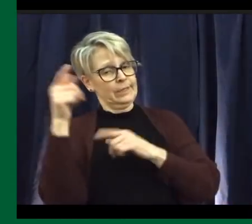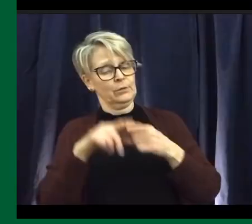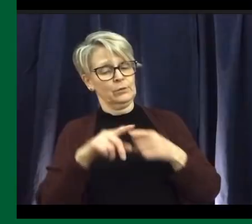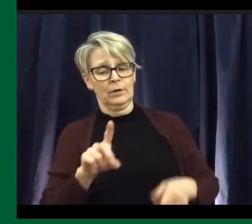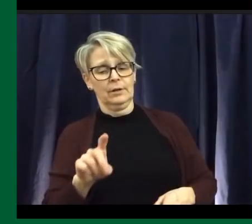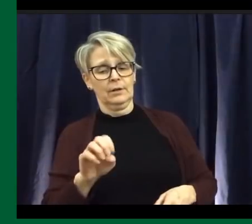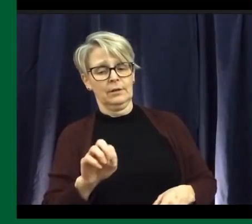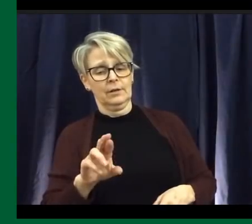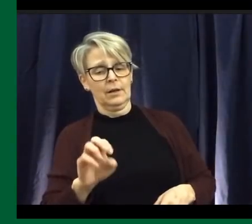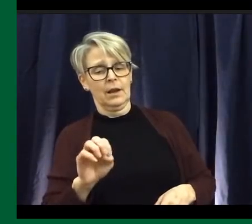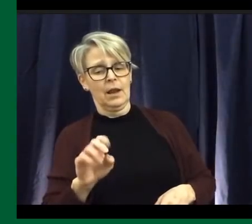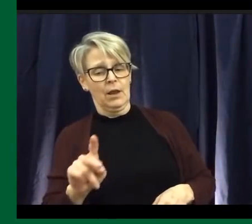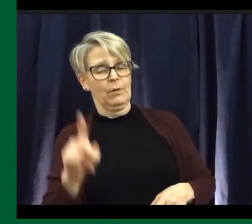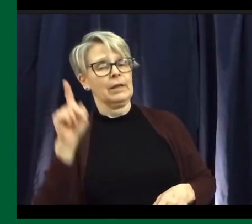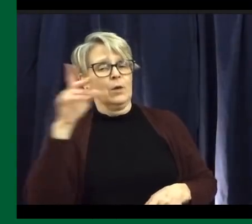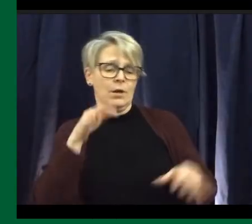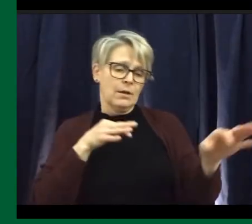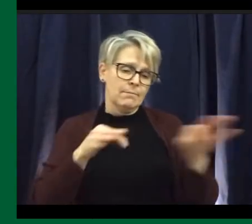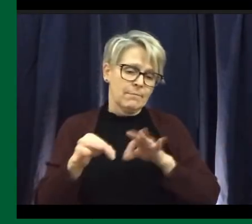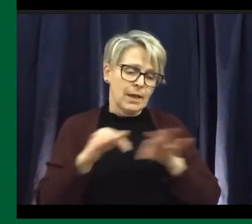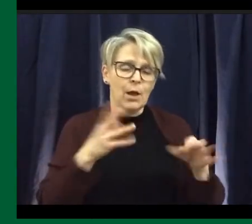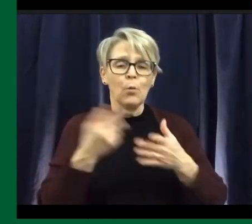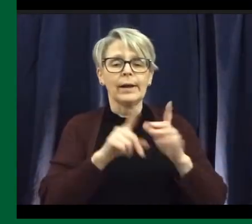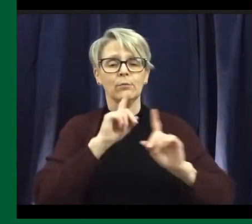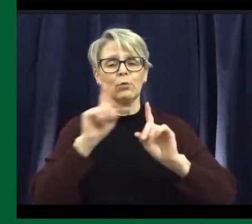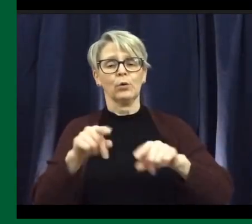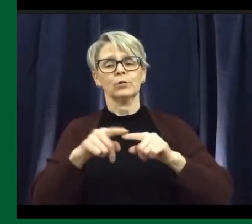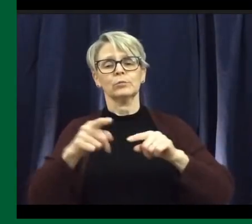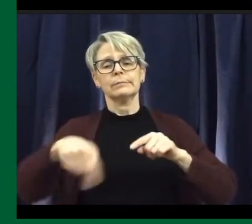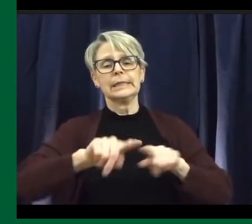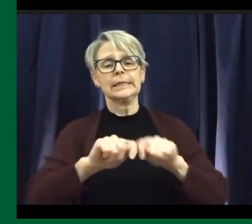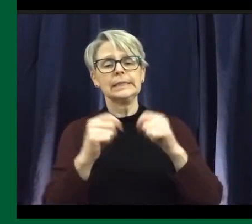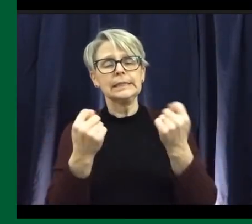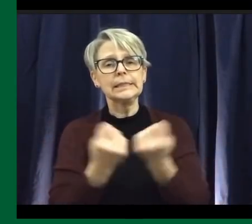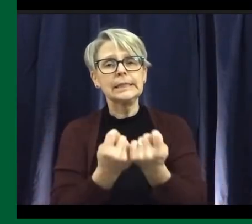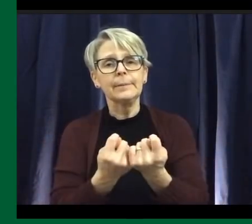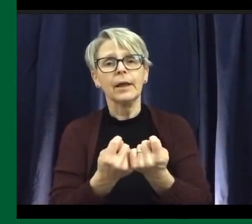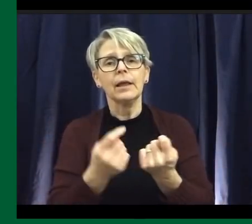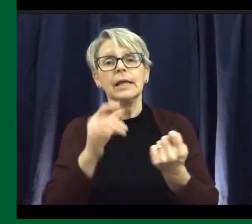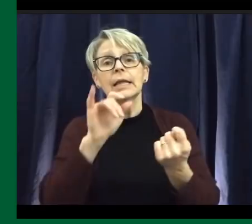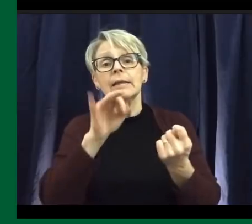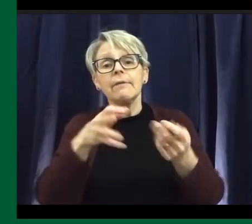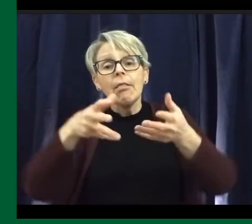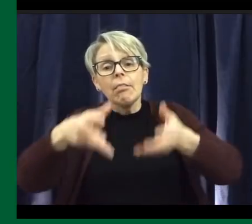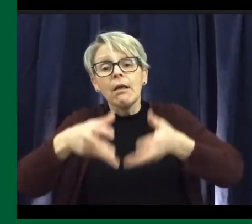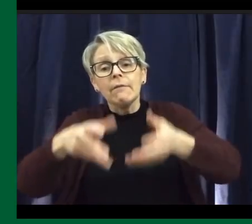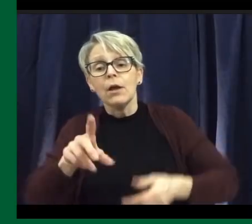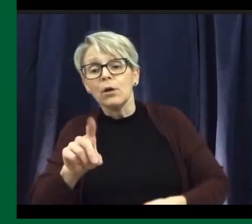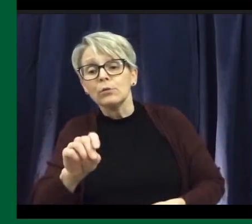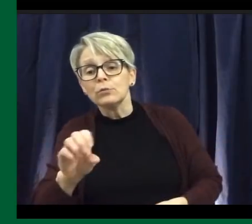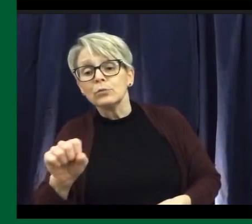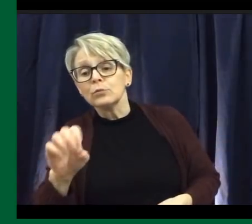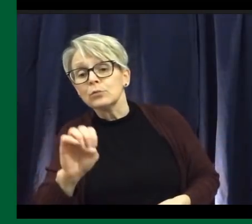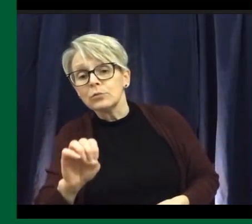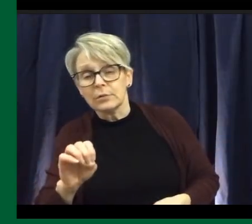you what the direction to the teams have been given so that if there are extra doses, and as you've said, there have been,